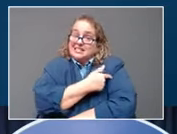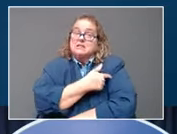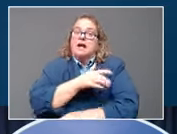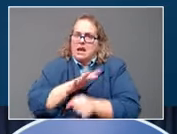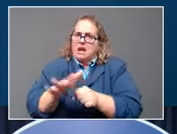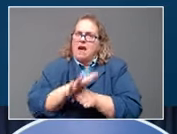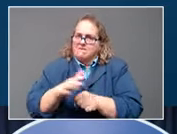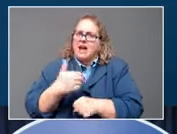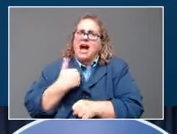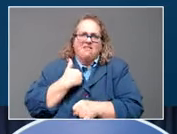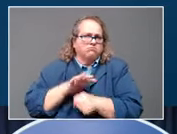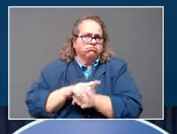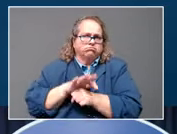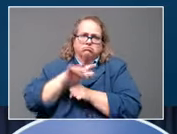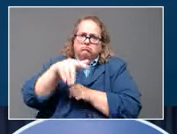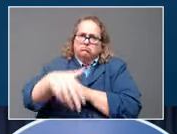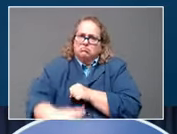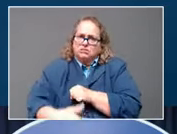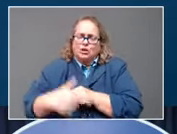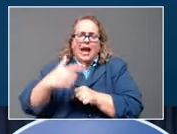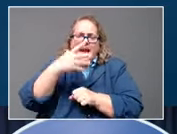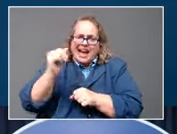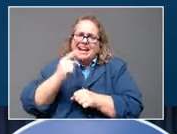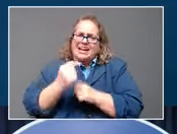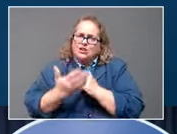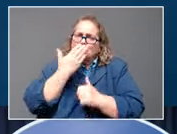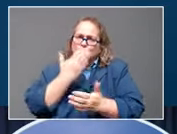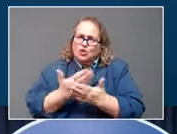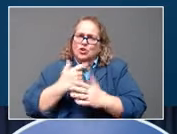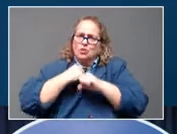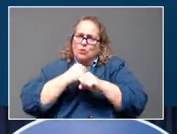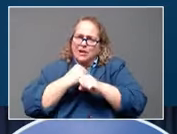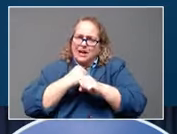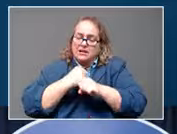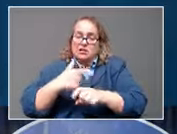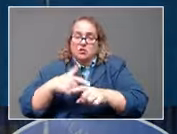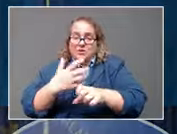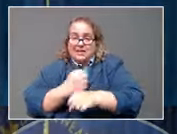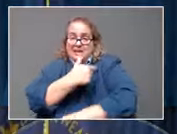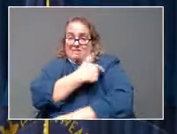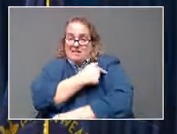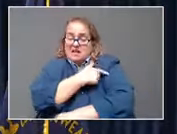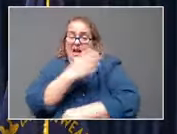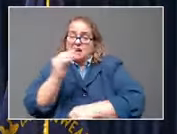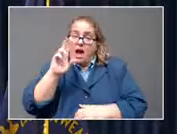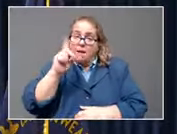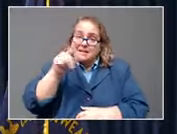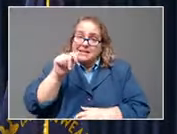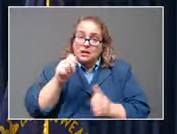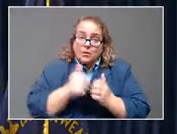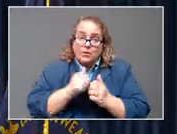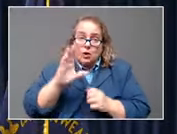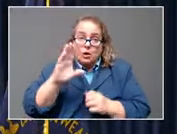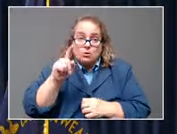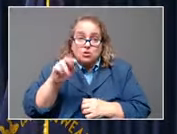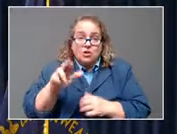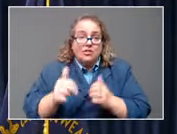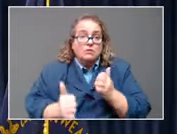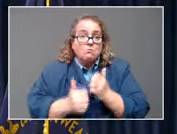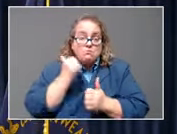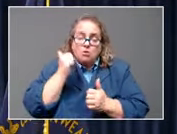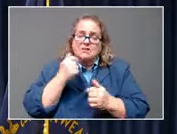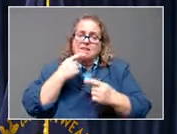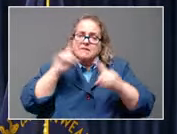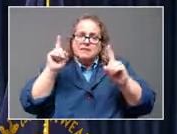severe and life-threatening disease. Getting vaccinated and staying up to date with your booster is the safe and effective way to protect yourselves and your loved